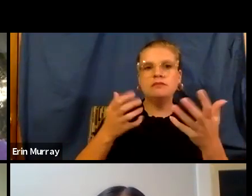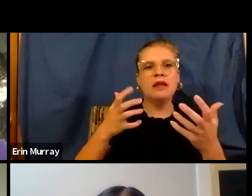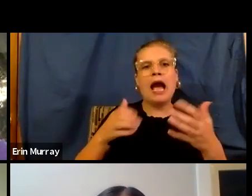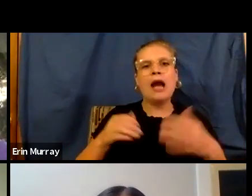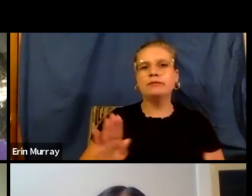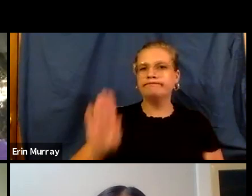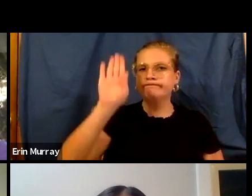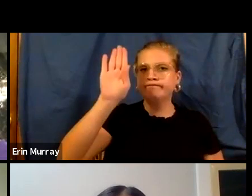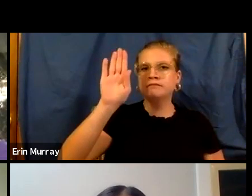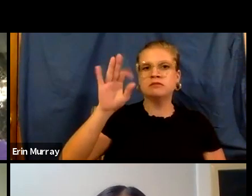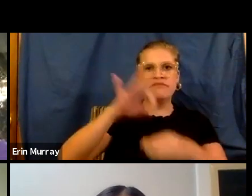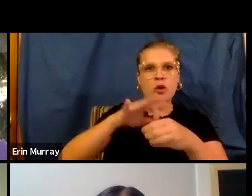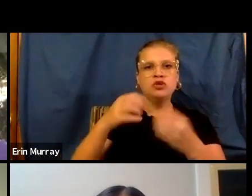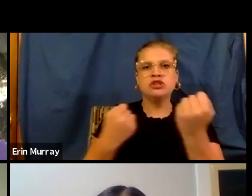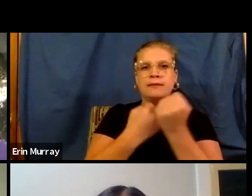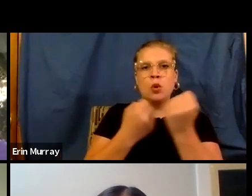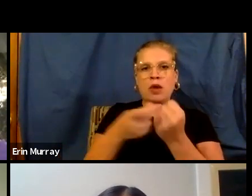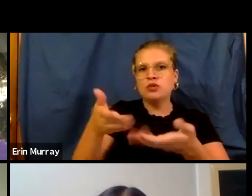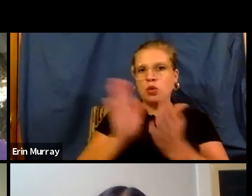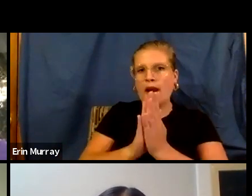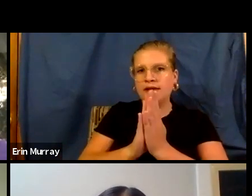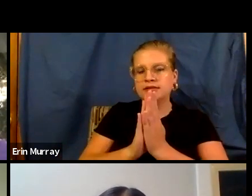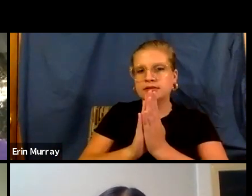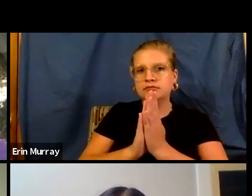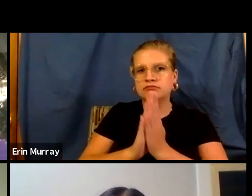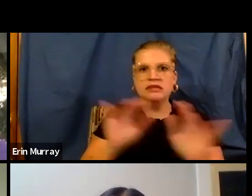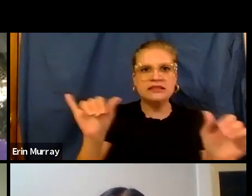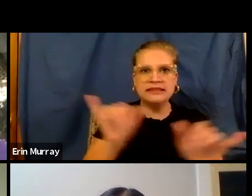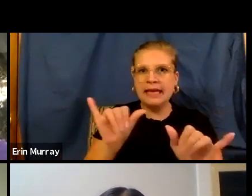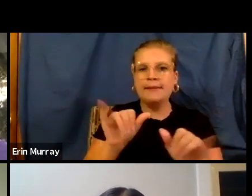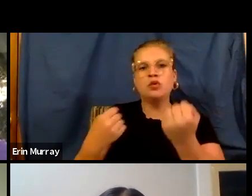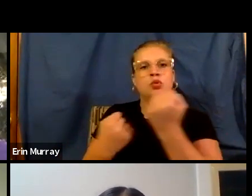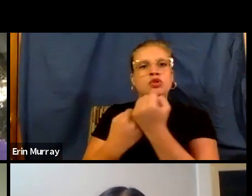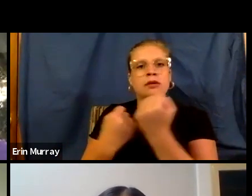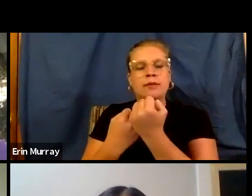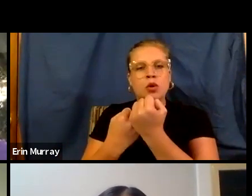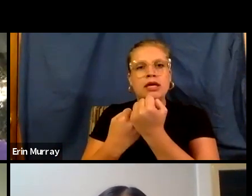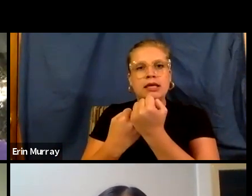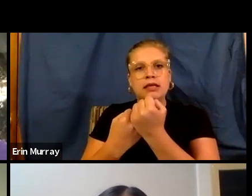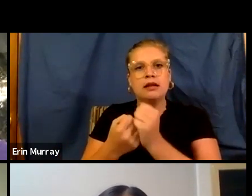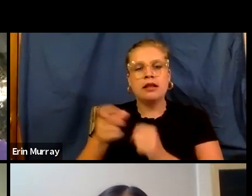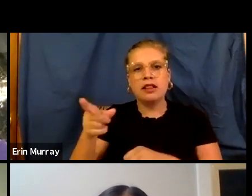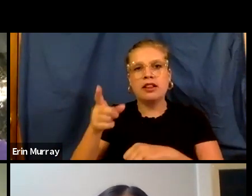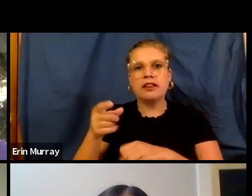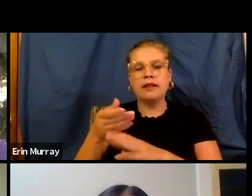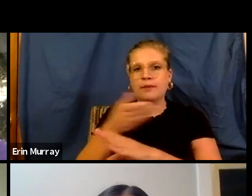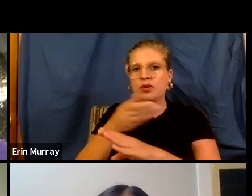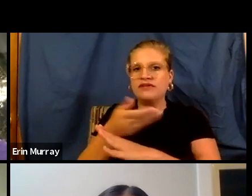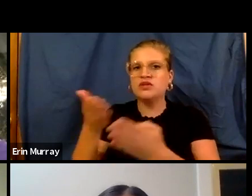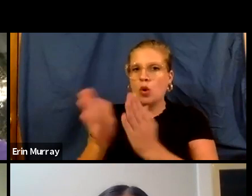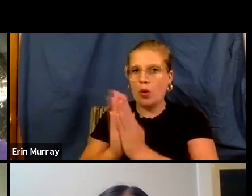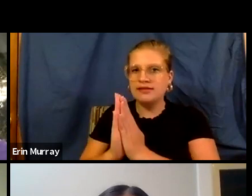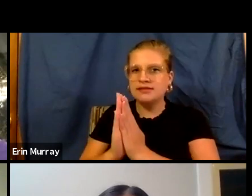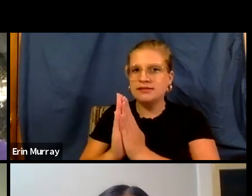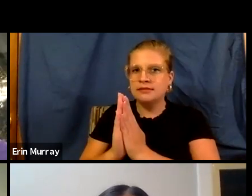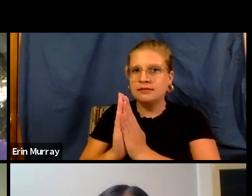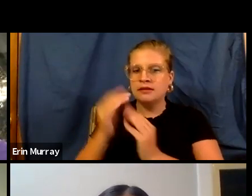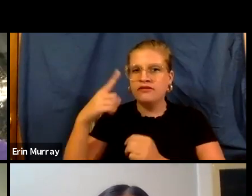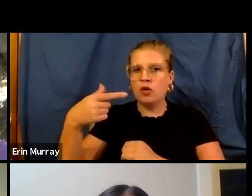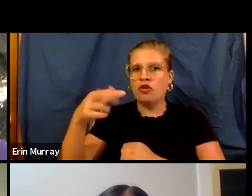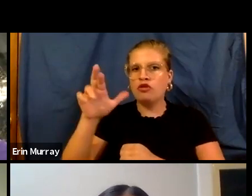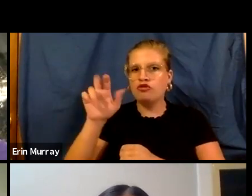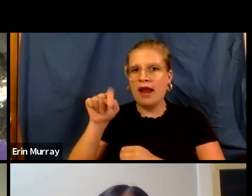to support this request in the exact same fashion that we supported the previous request for the grant